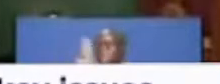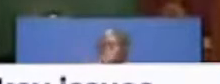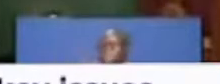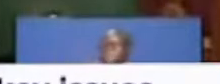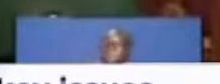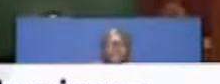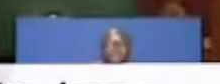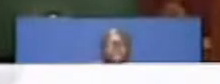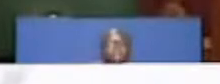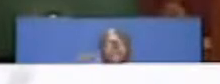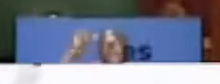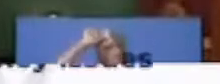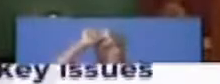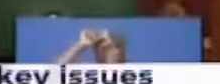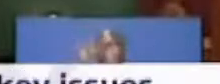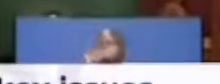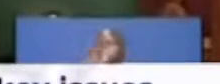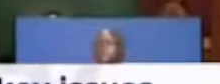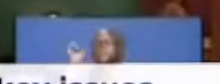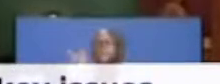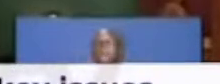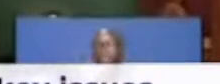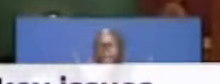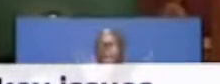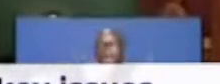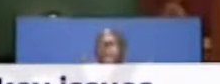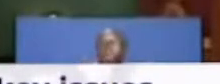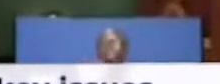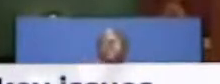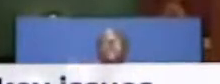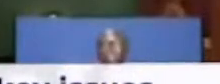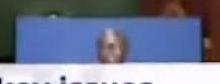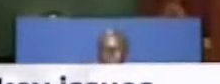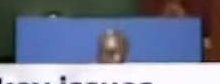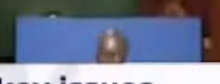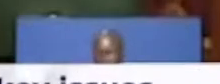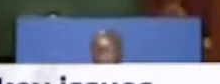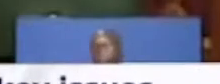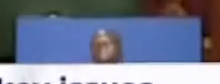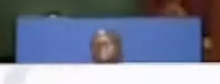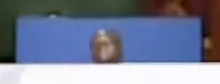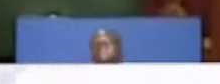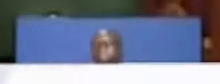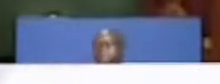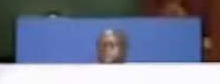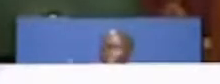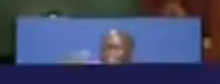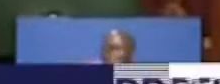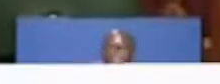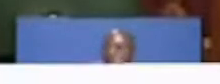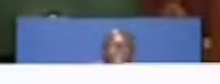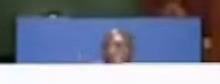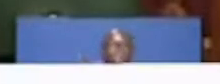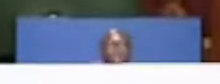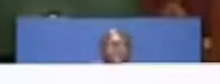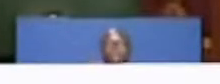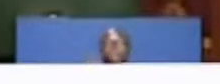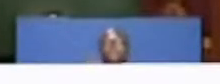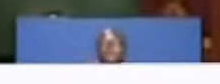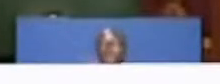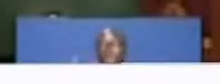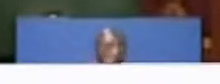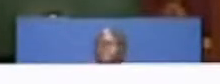state undertakings could not be allowed to go to waste. To increase the speed of reviving this debt